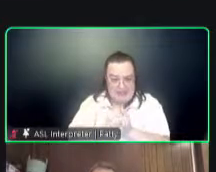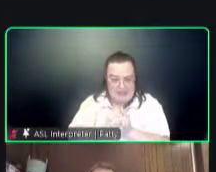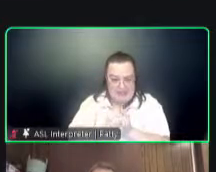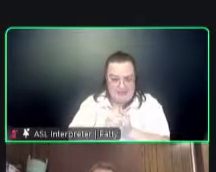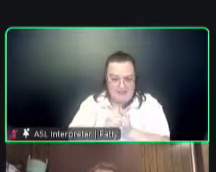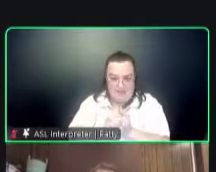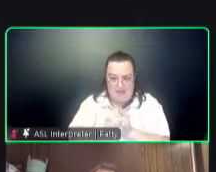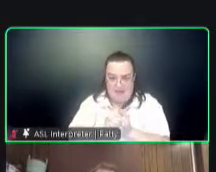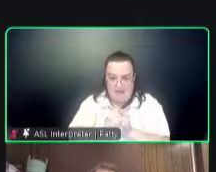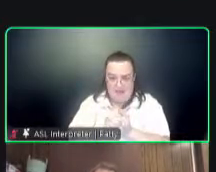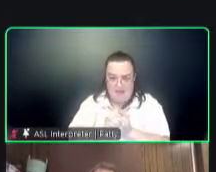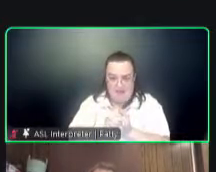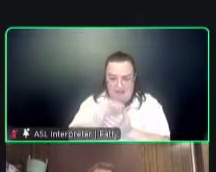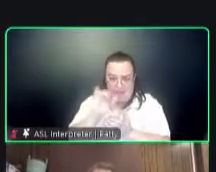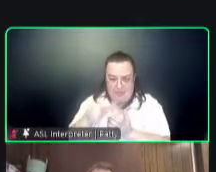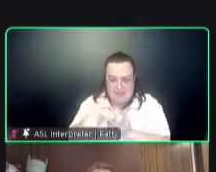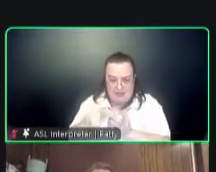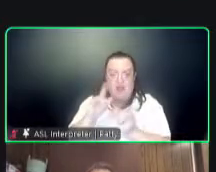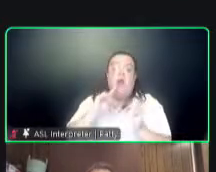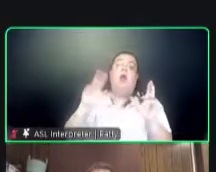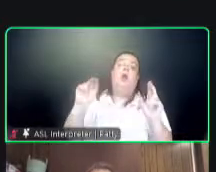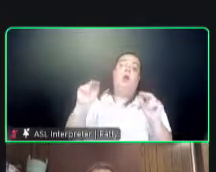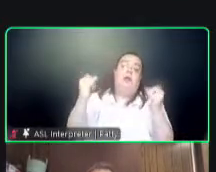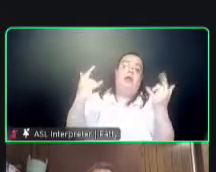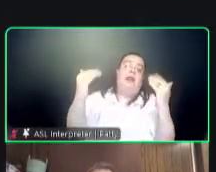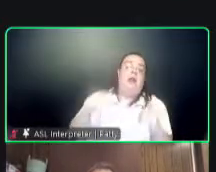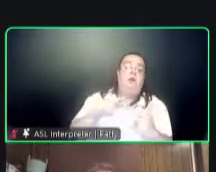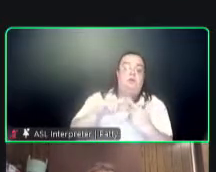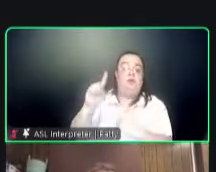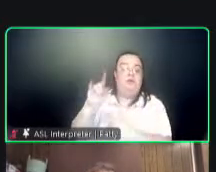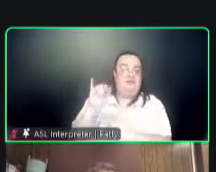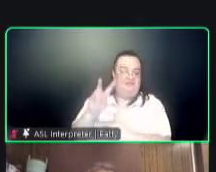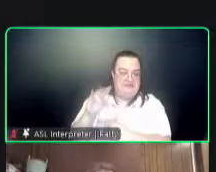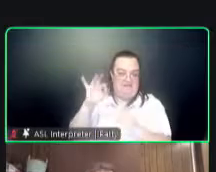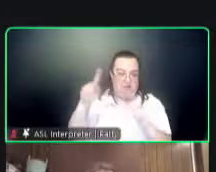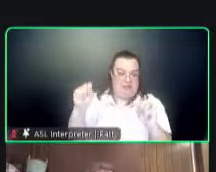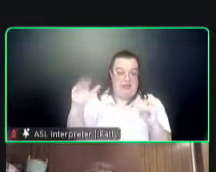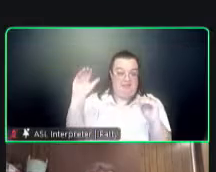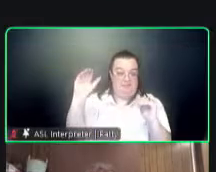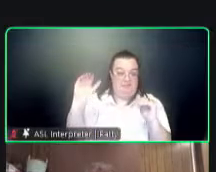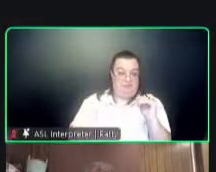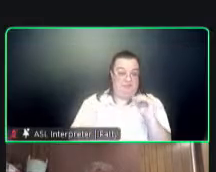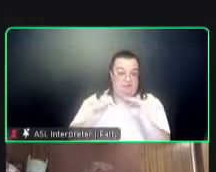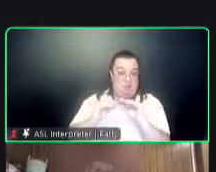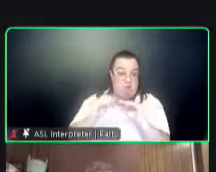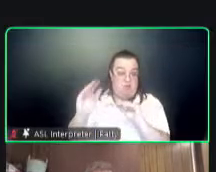get us, no, we get down into some divisions. If we can continue down.